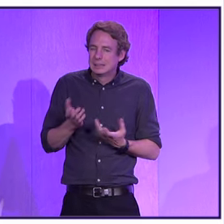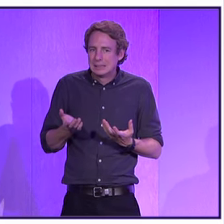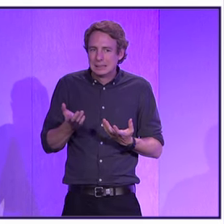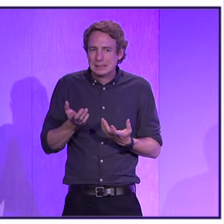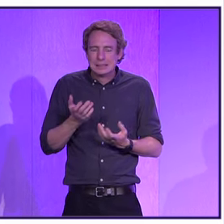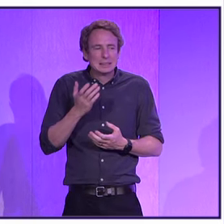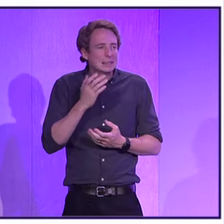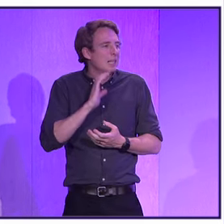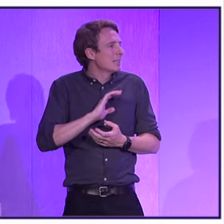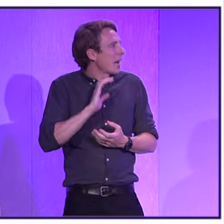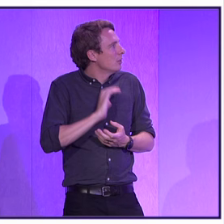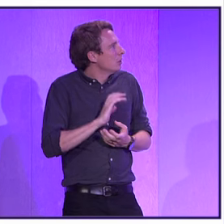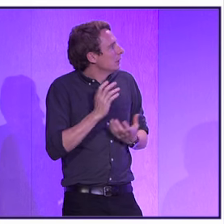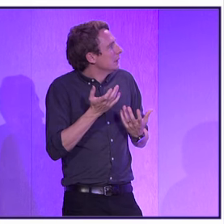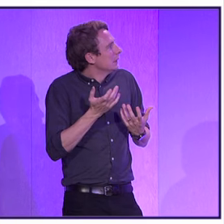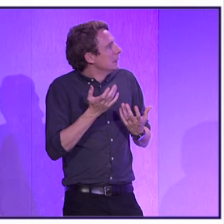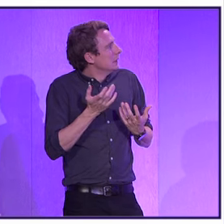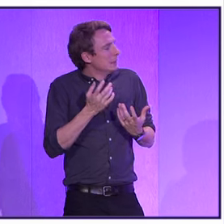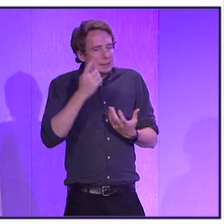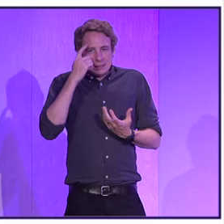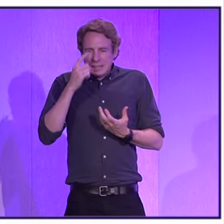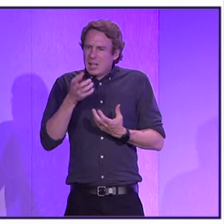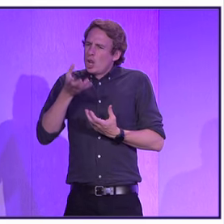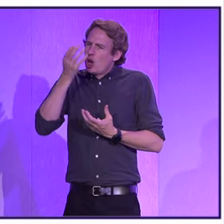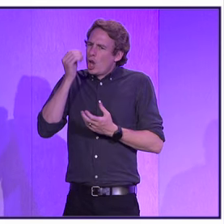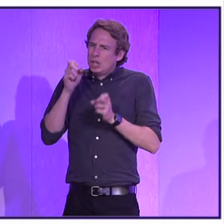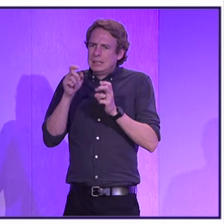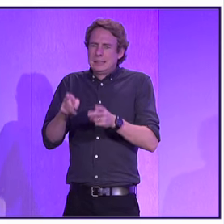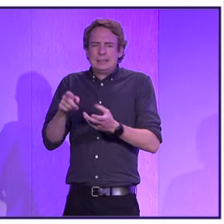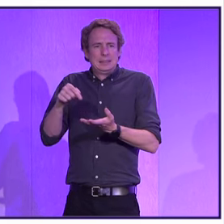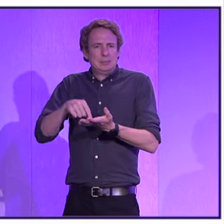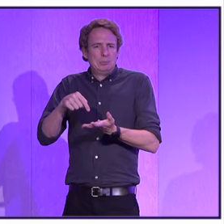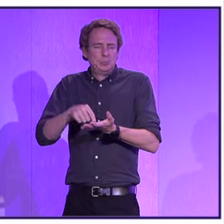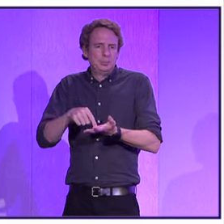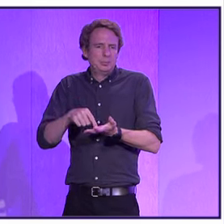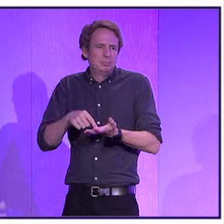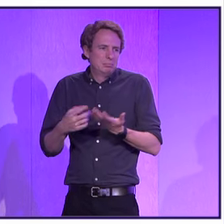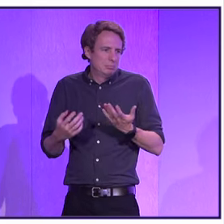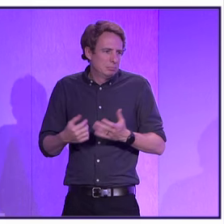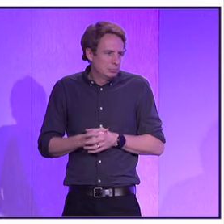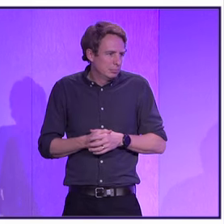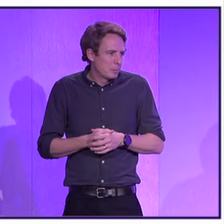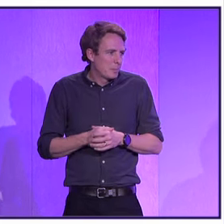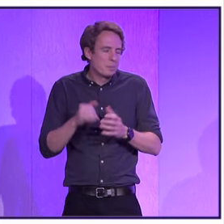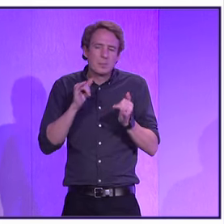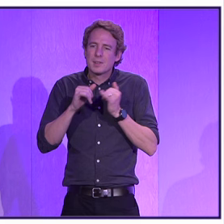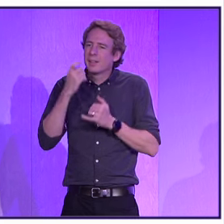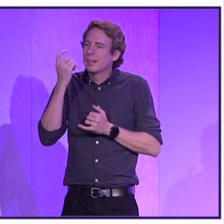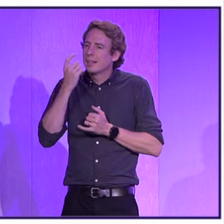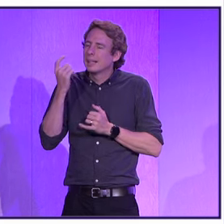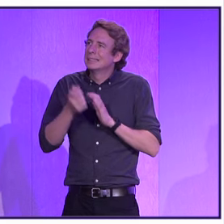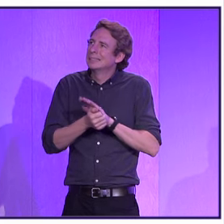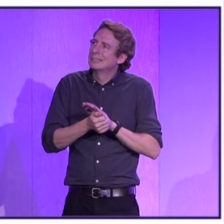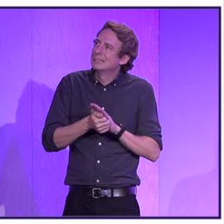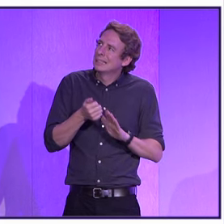What are some characteristics that you would associate with learning systems? So here you might think about